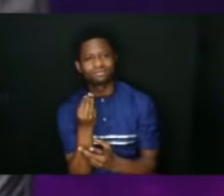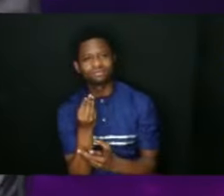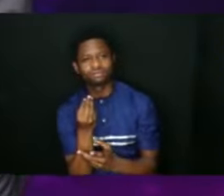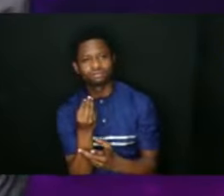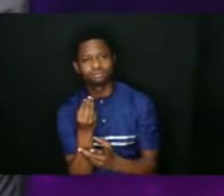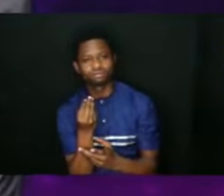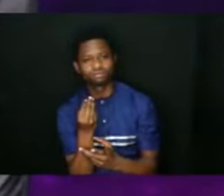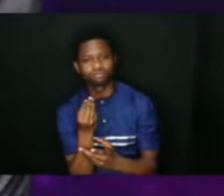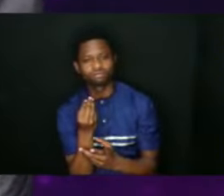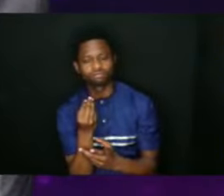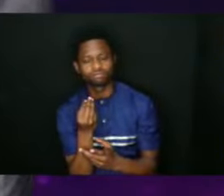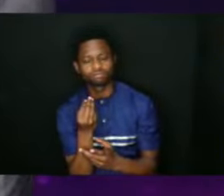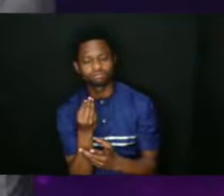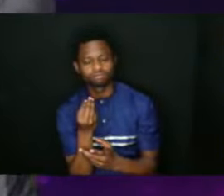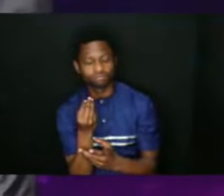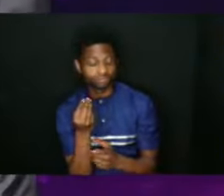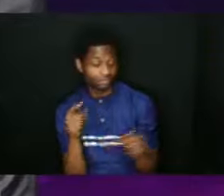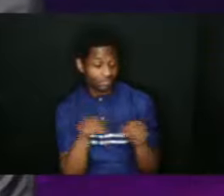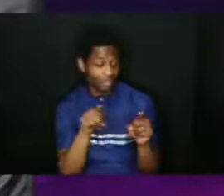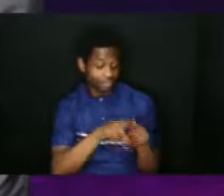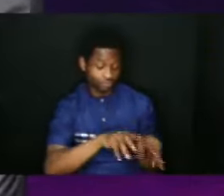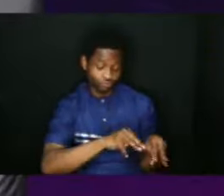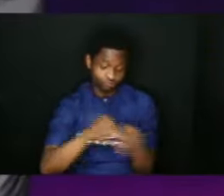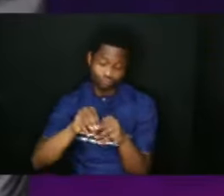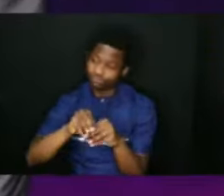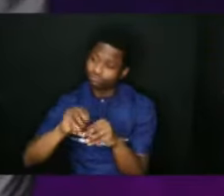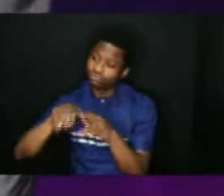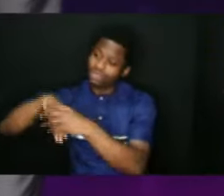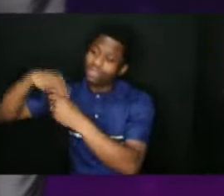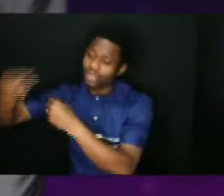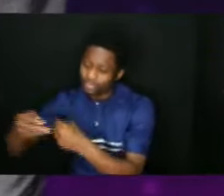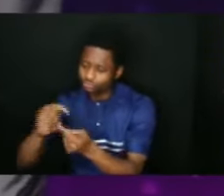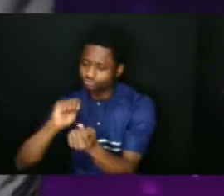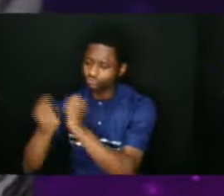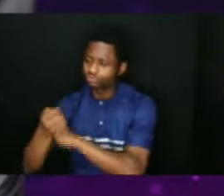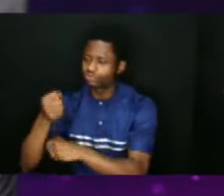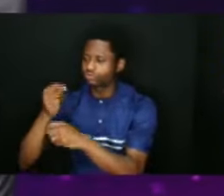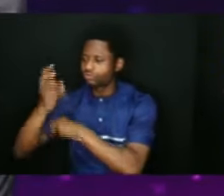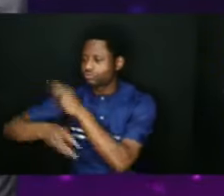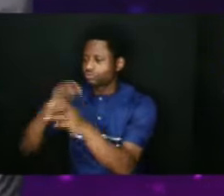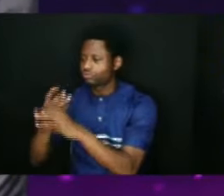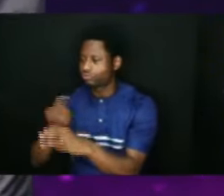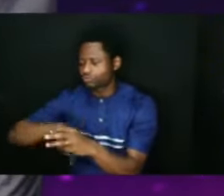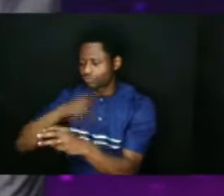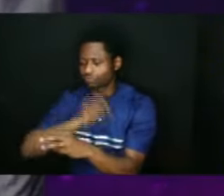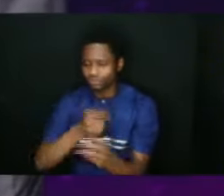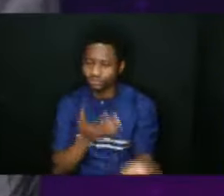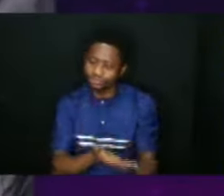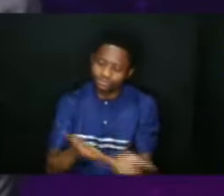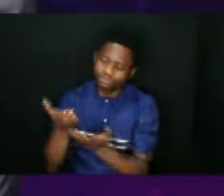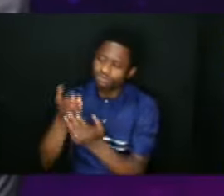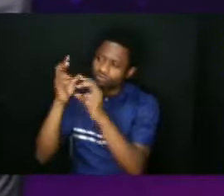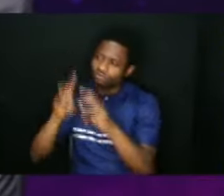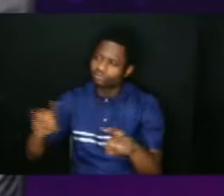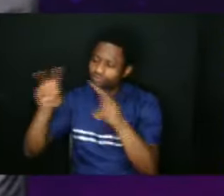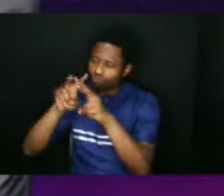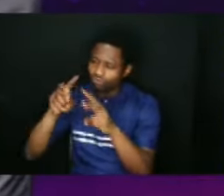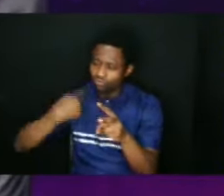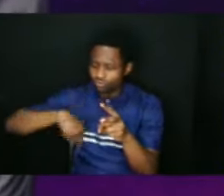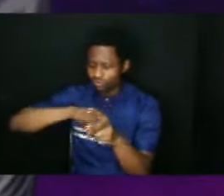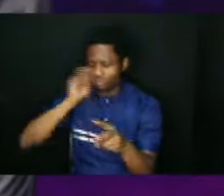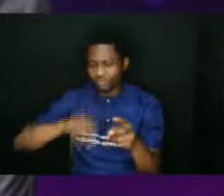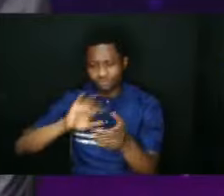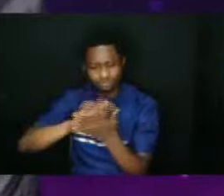So as we move to transform our spheres, we must carry this virtue along. We